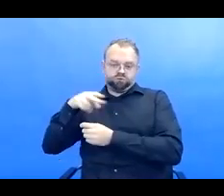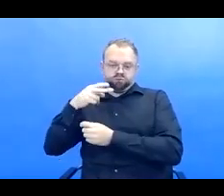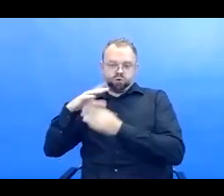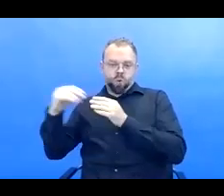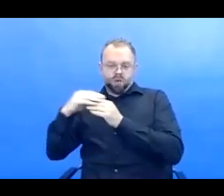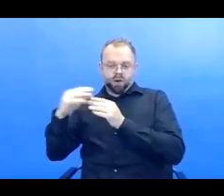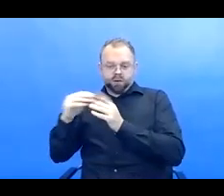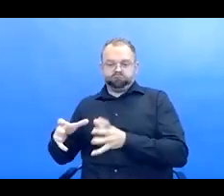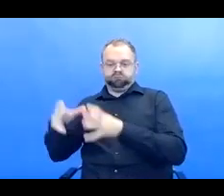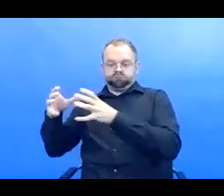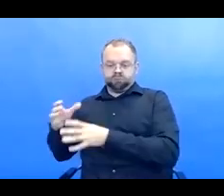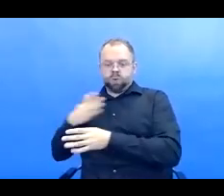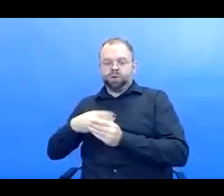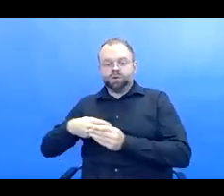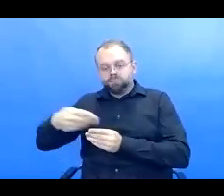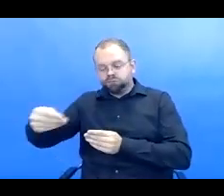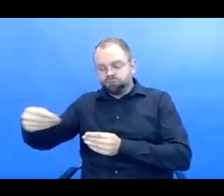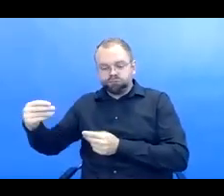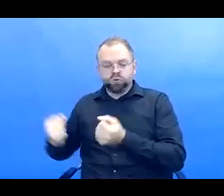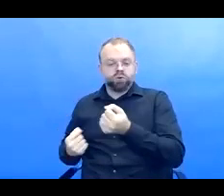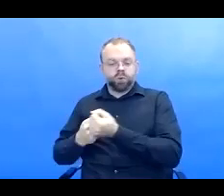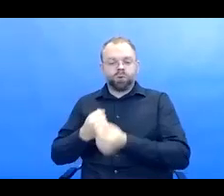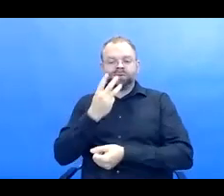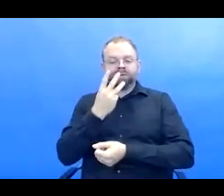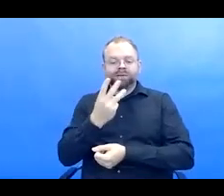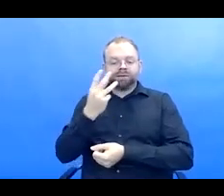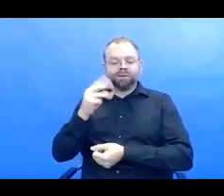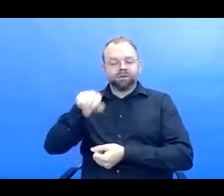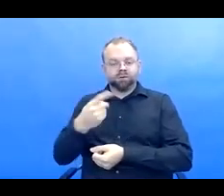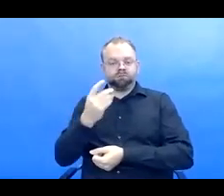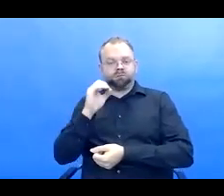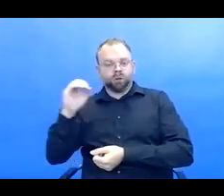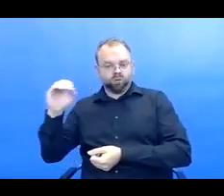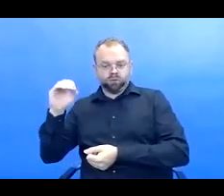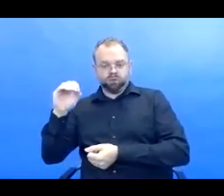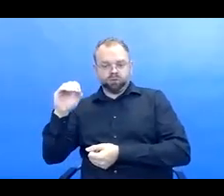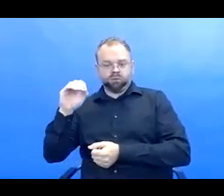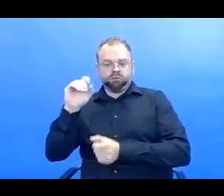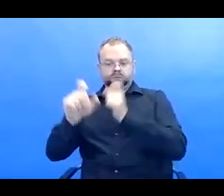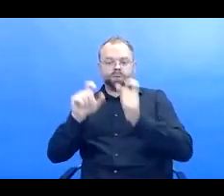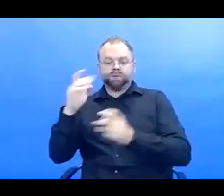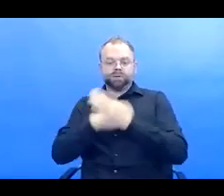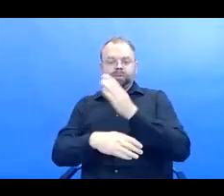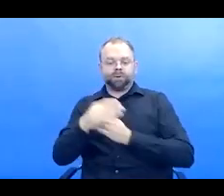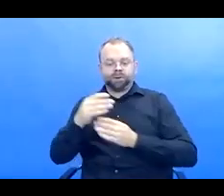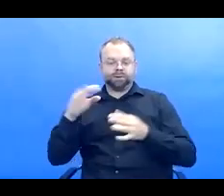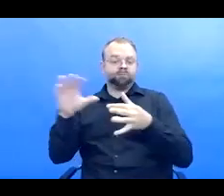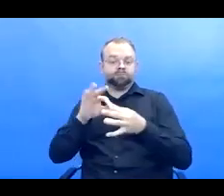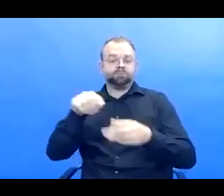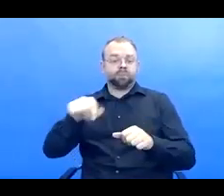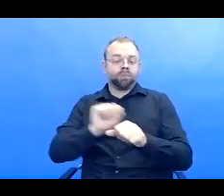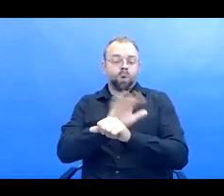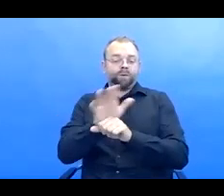August. Again, it's $20 per month. So it is assumed that in the 3 months,